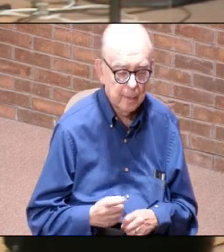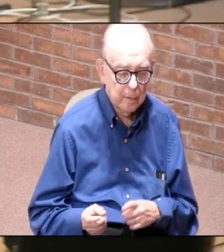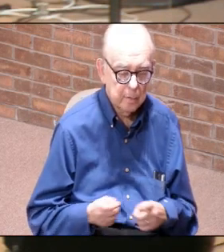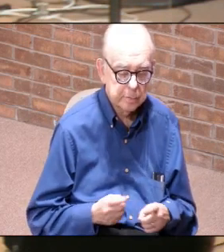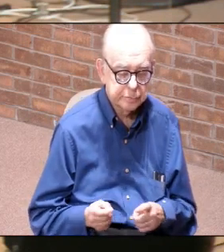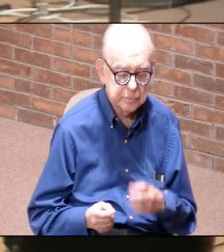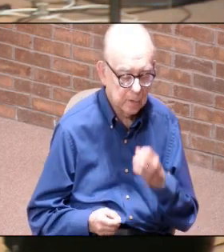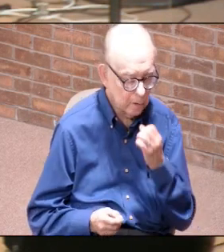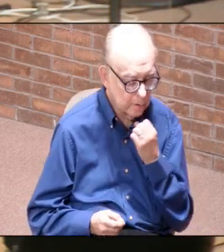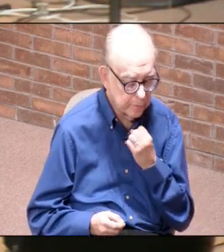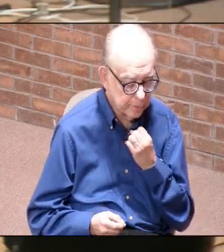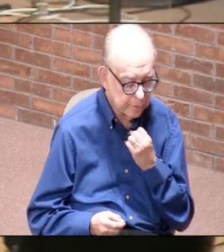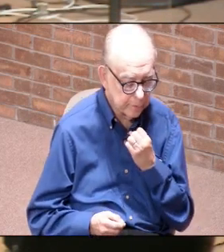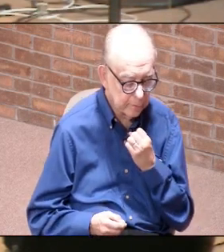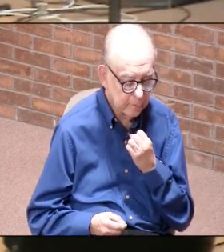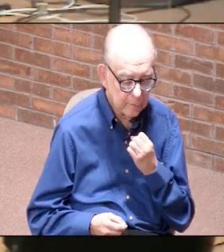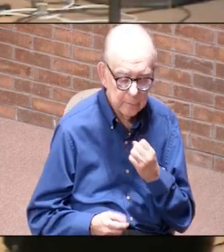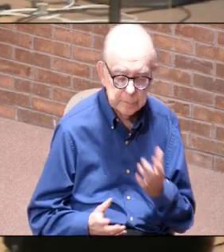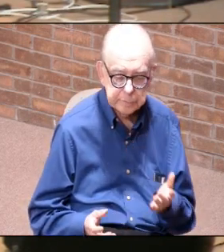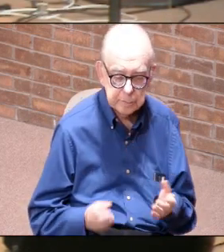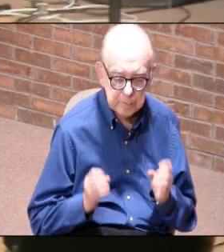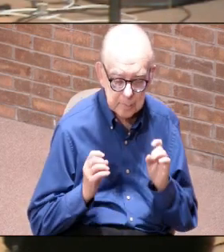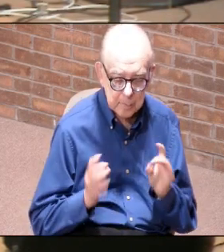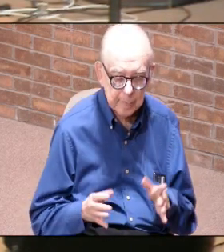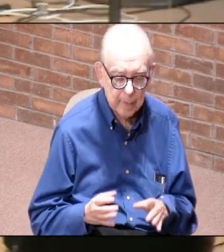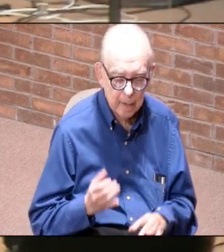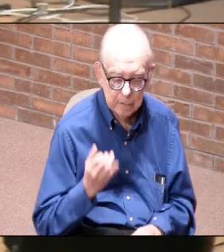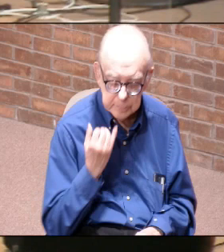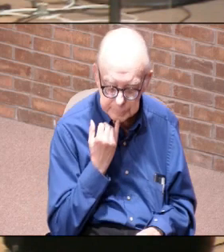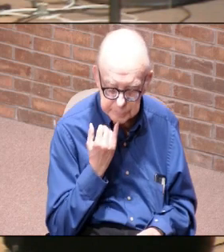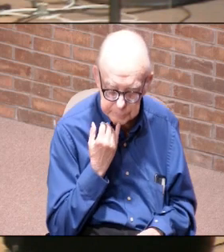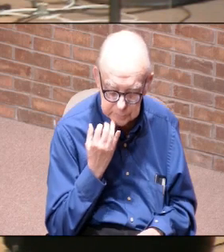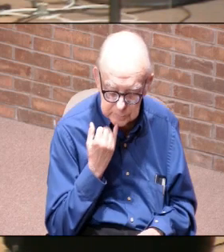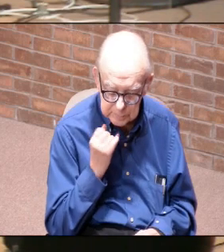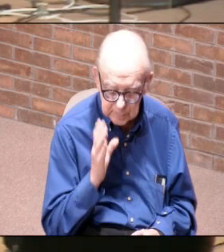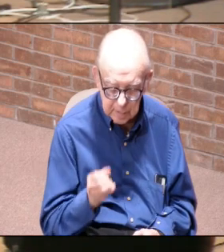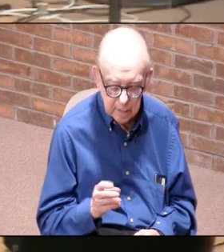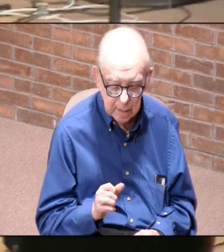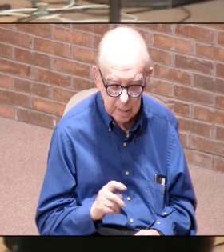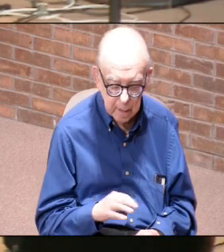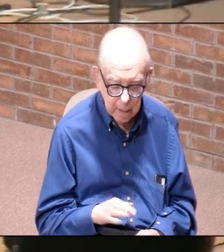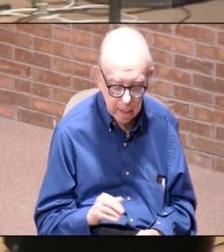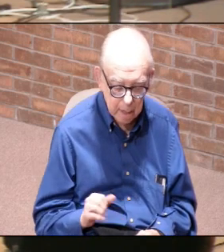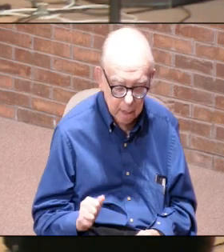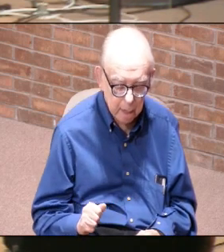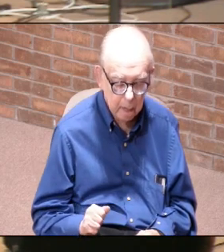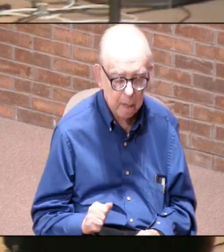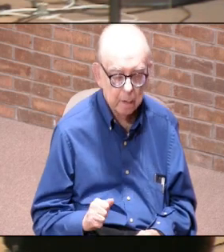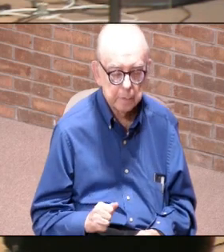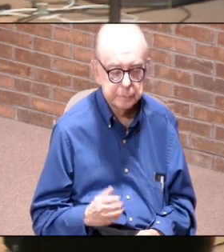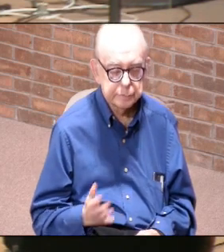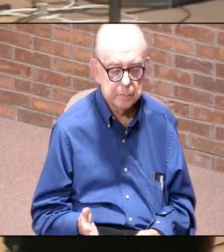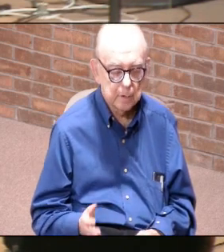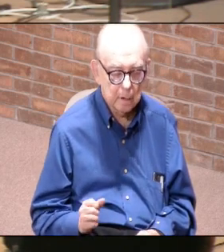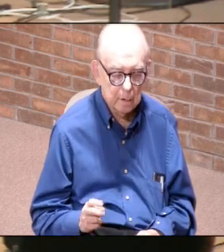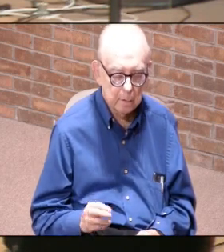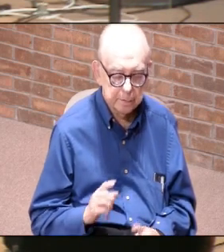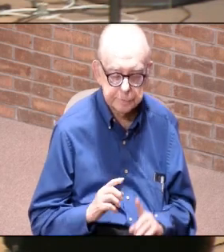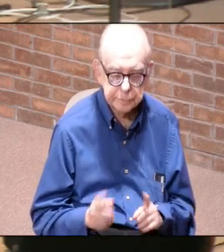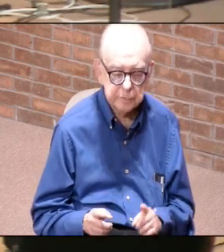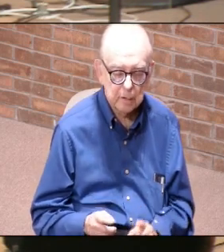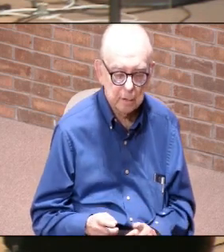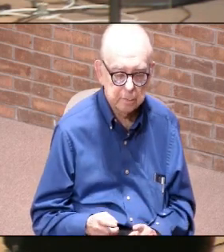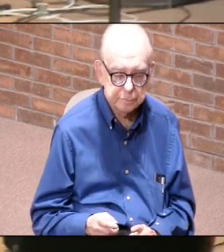the Jews, and they hated Israel. Israel hated the Assyrians. And so here he is, he's going, he